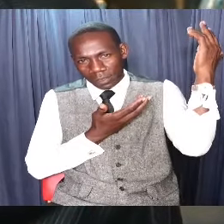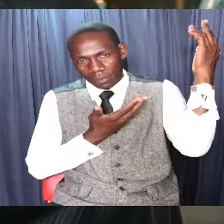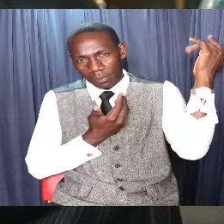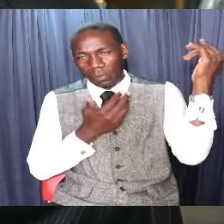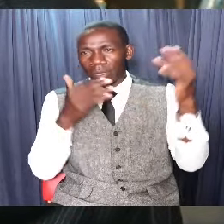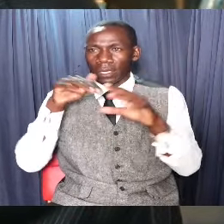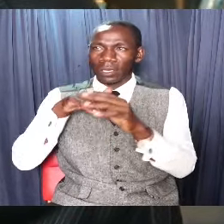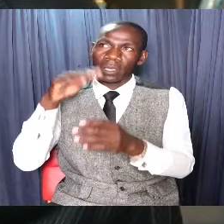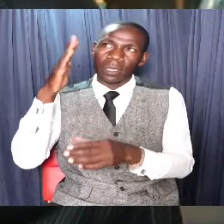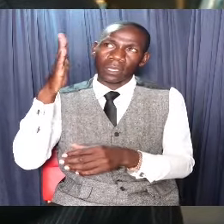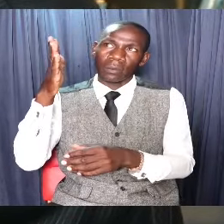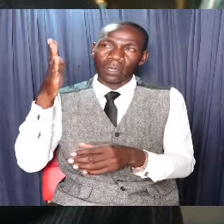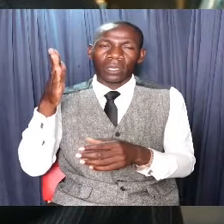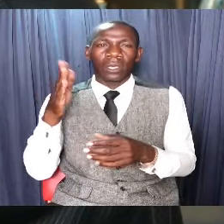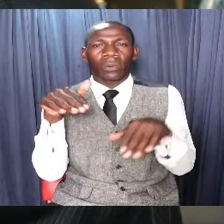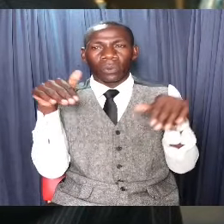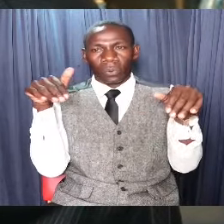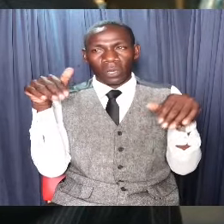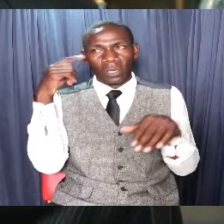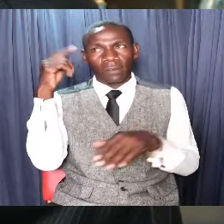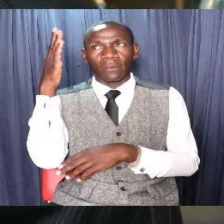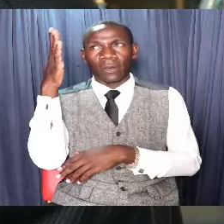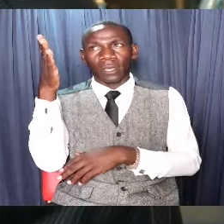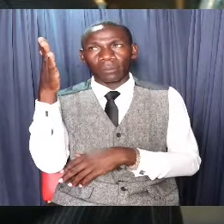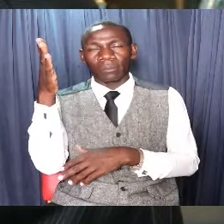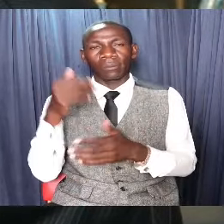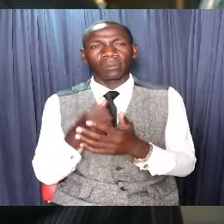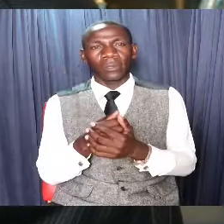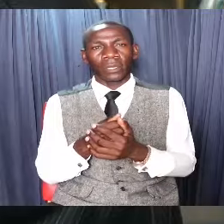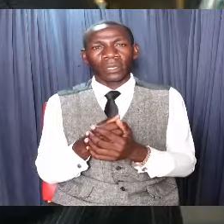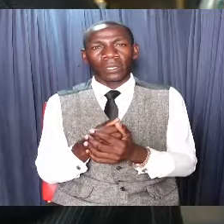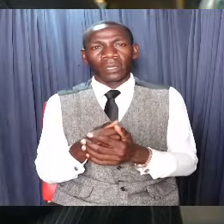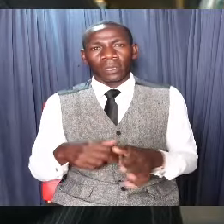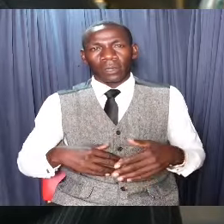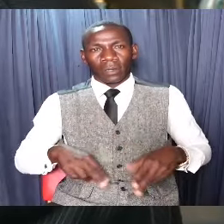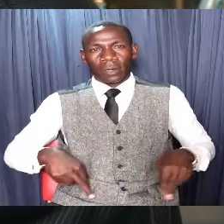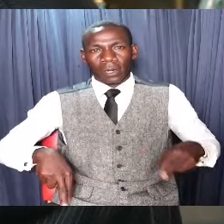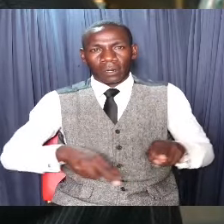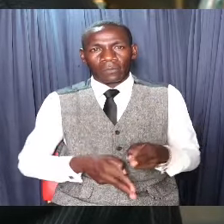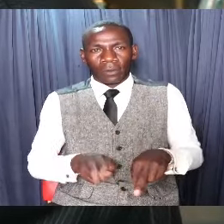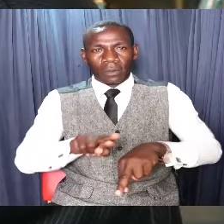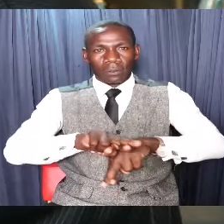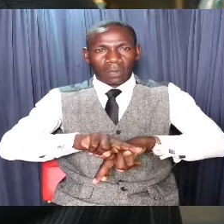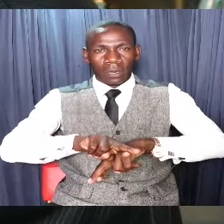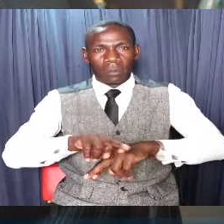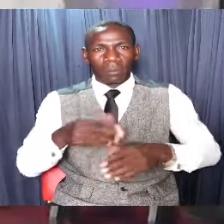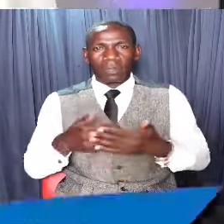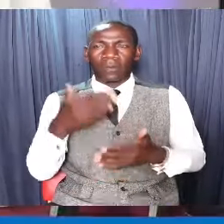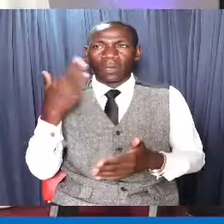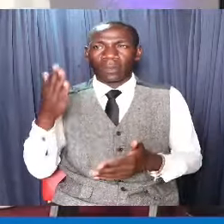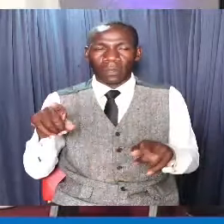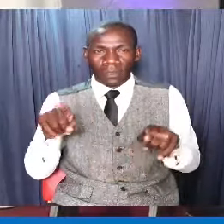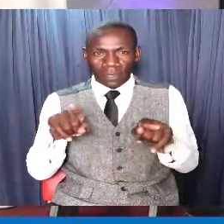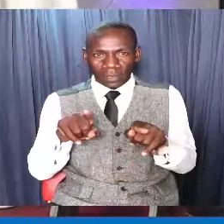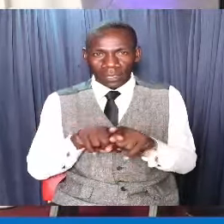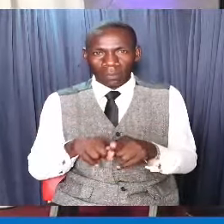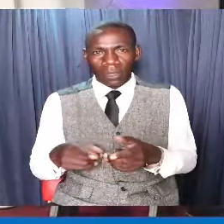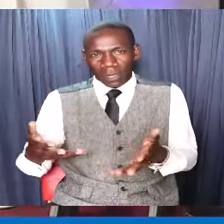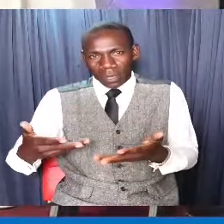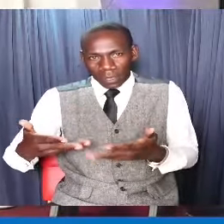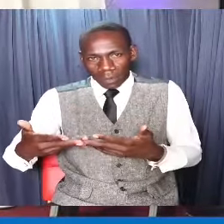in hoping in him. Ukimungoja yeye. And waiting for him. Kitubu mbele zake. And confessing before him. Kama alivyo leta huzuni